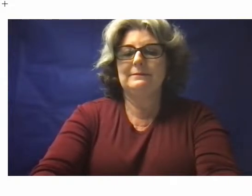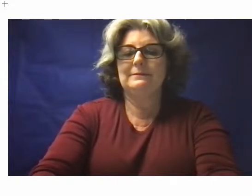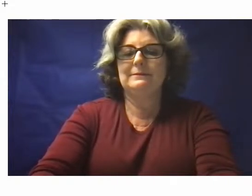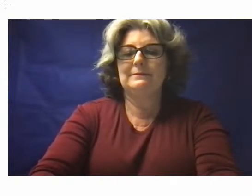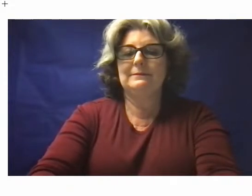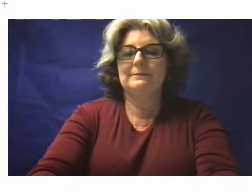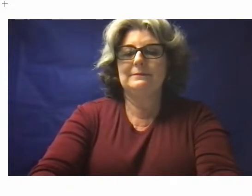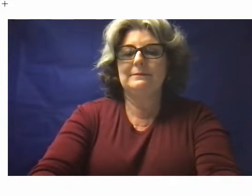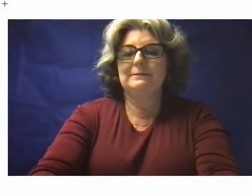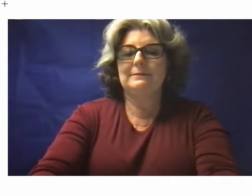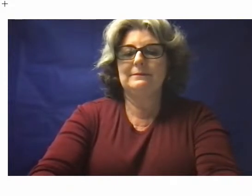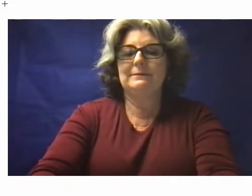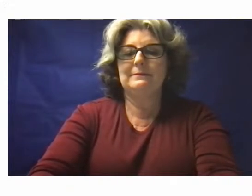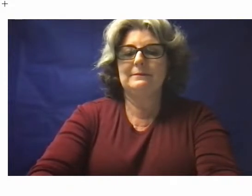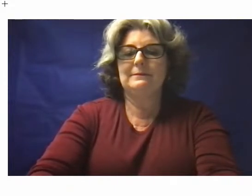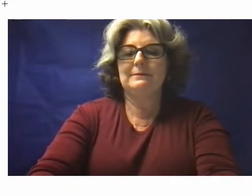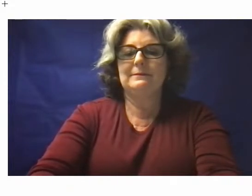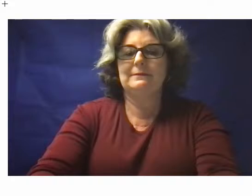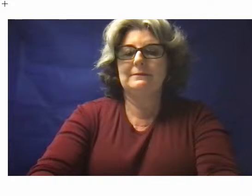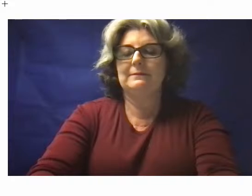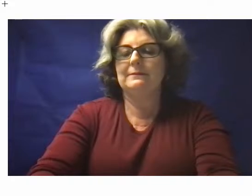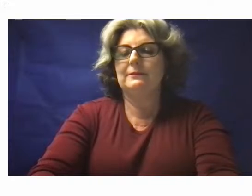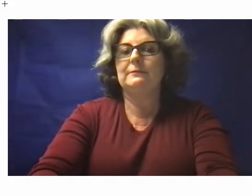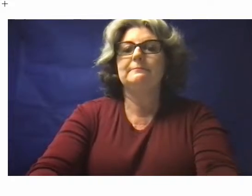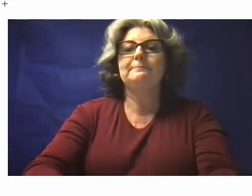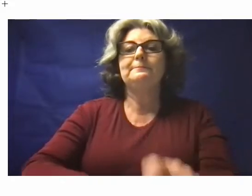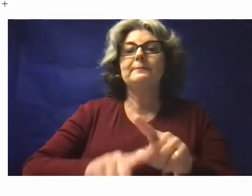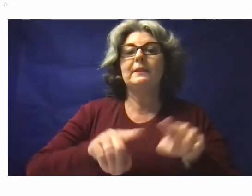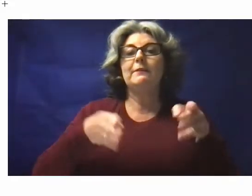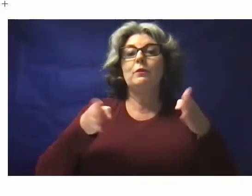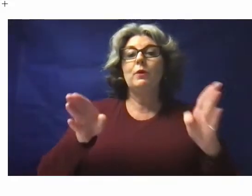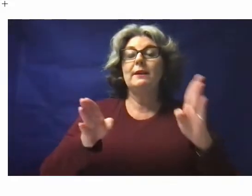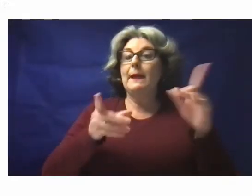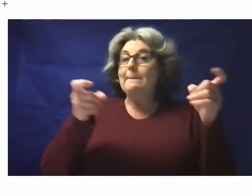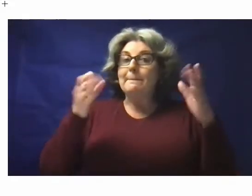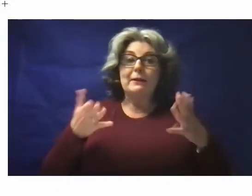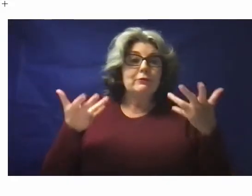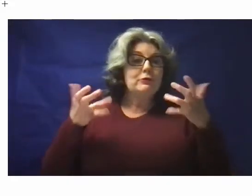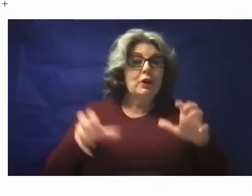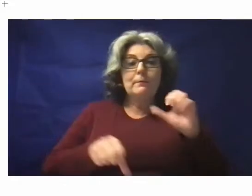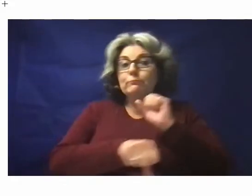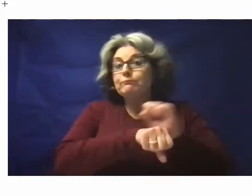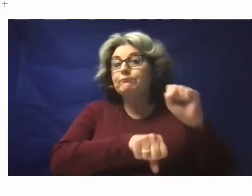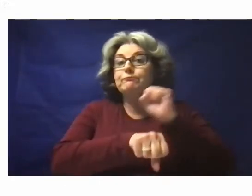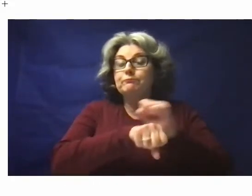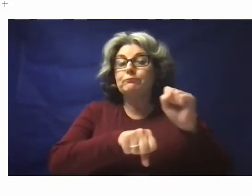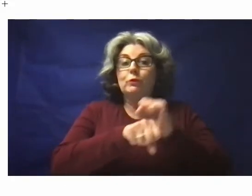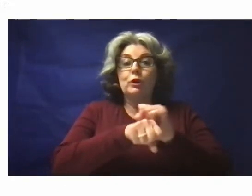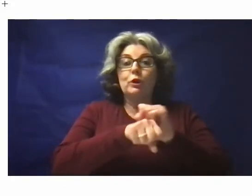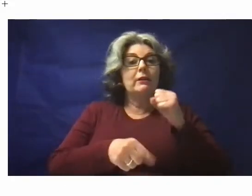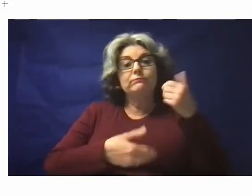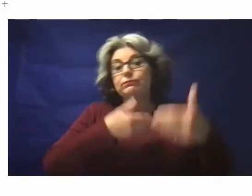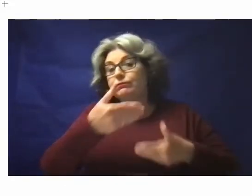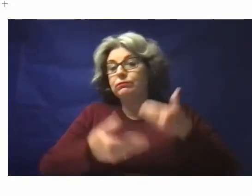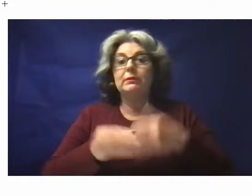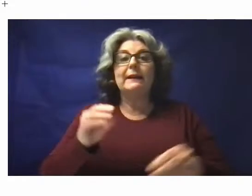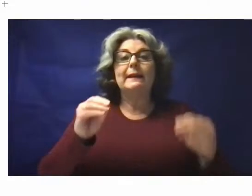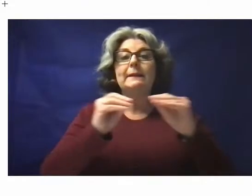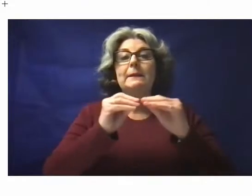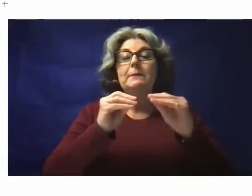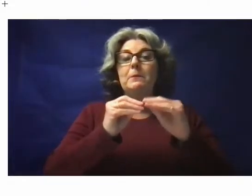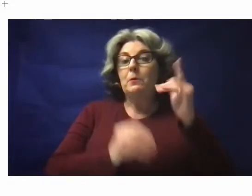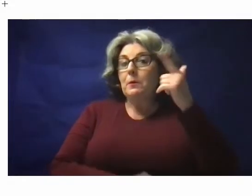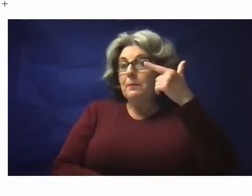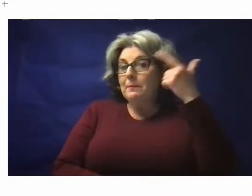getting innovative in the ways to assess, and the managers don't want to be working on a year-long process anymore, because